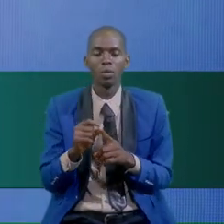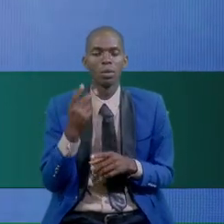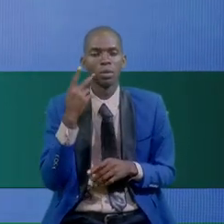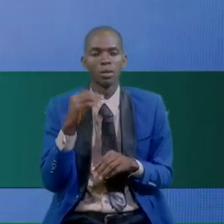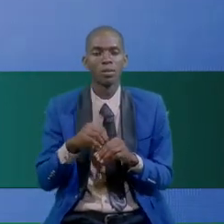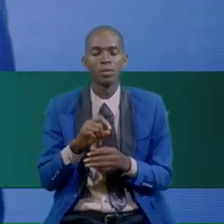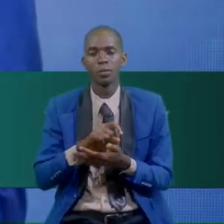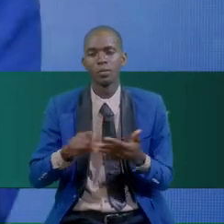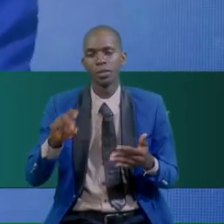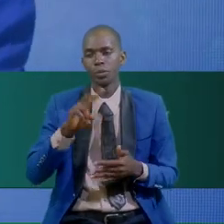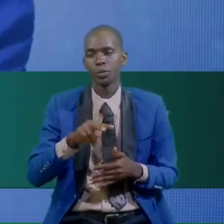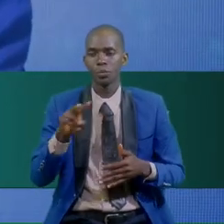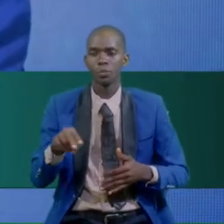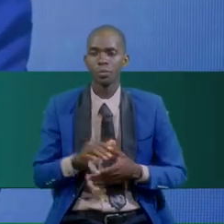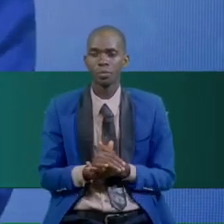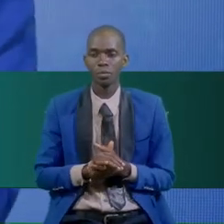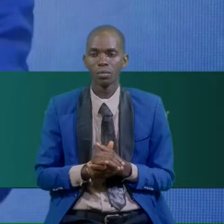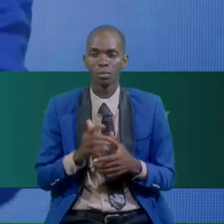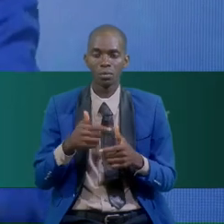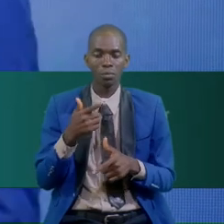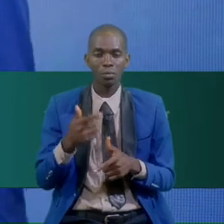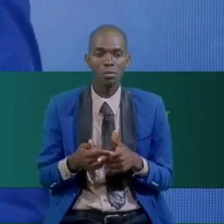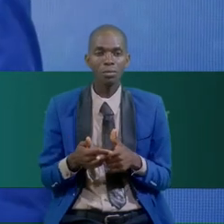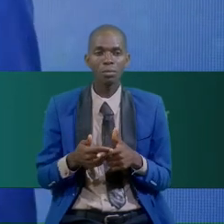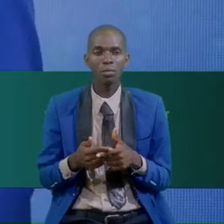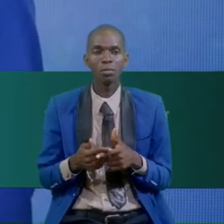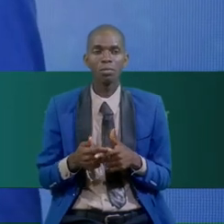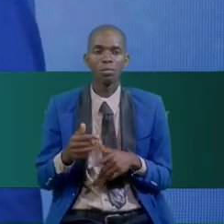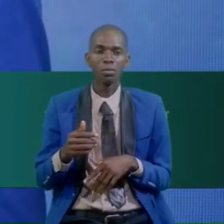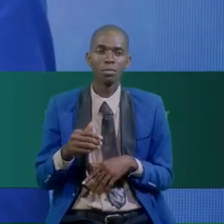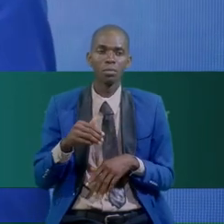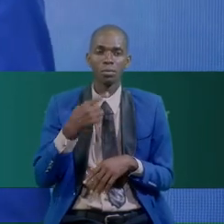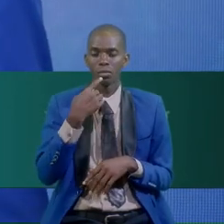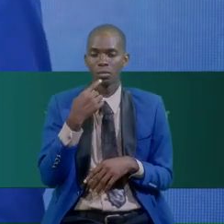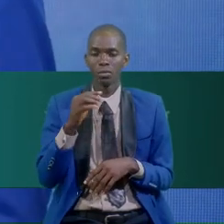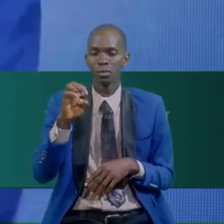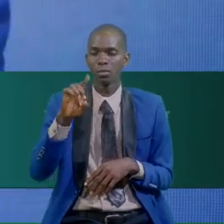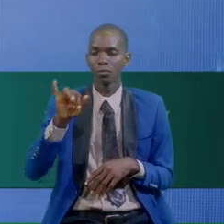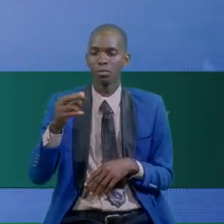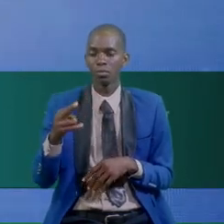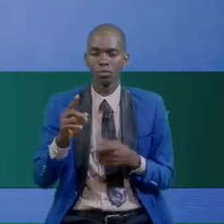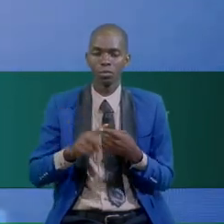"Then said Elijah unto the people,